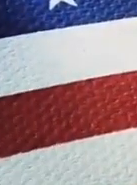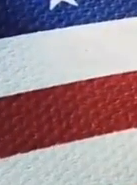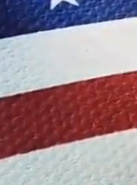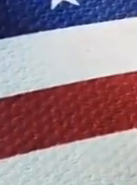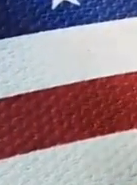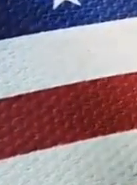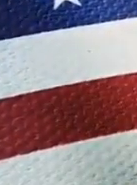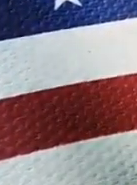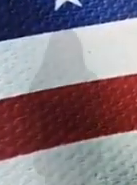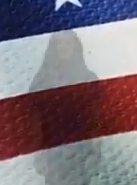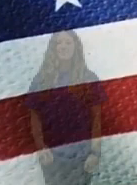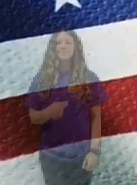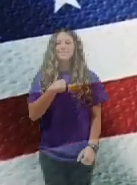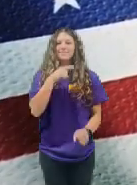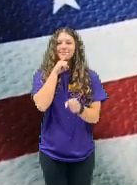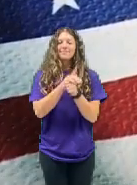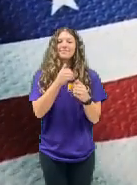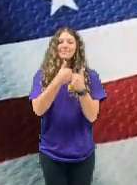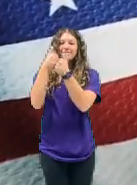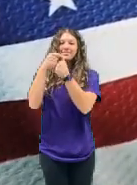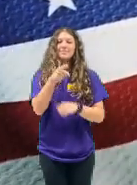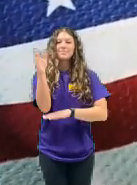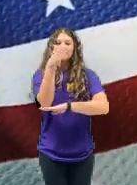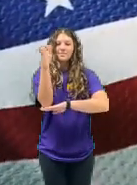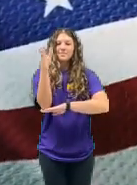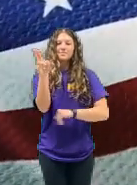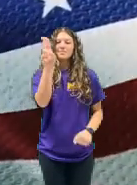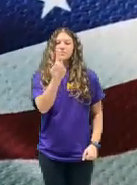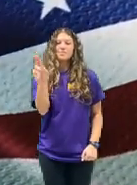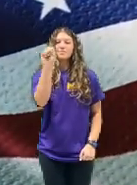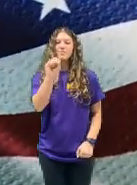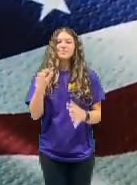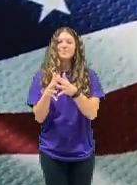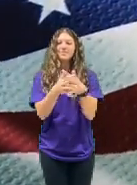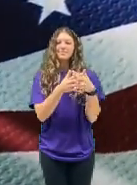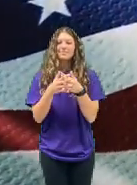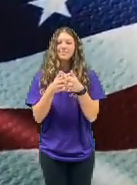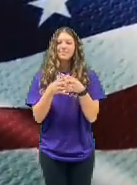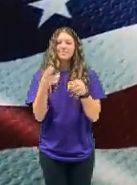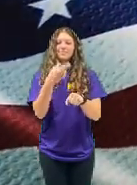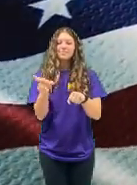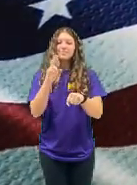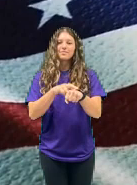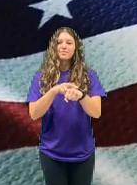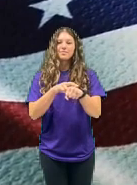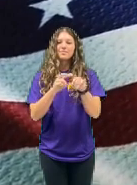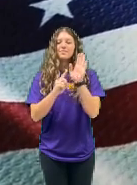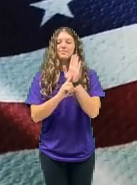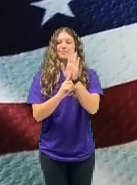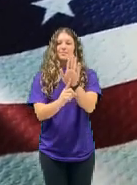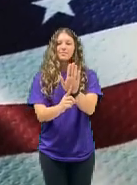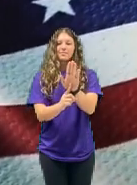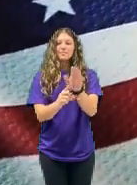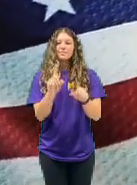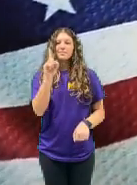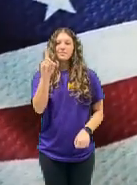Please stand for the pledge. I pledge allegiance to the flag of the United States of America, and to the republic